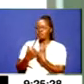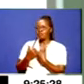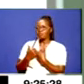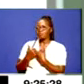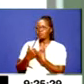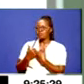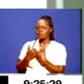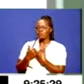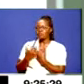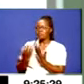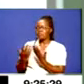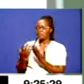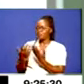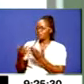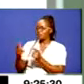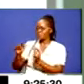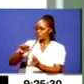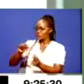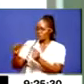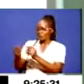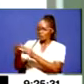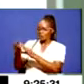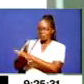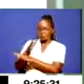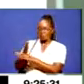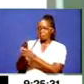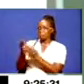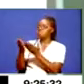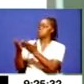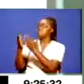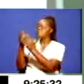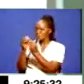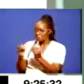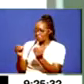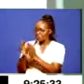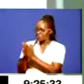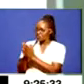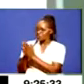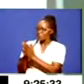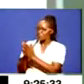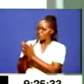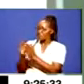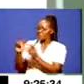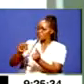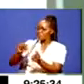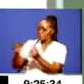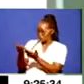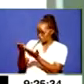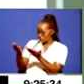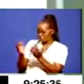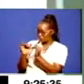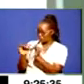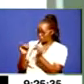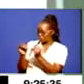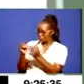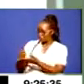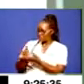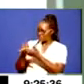simulation labs, which probably long time used not to exist. And the simulation labs help us to ensure